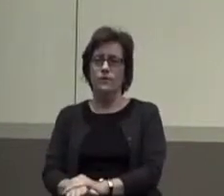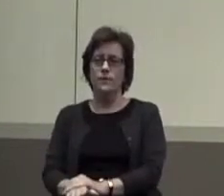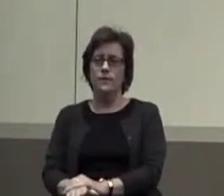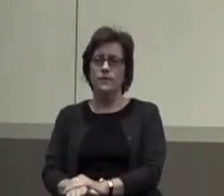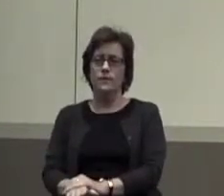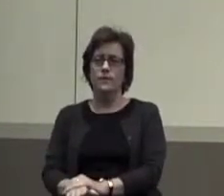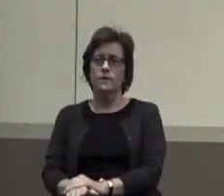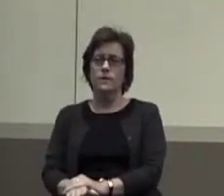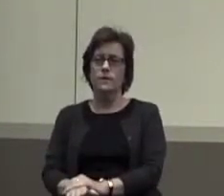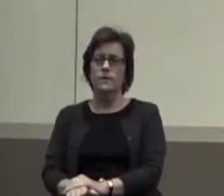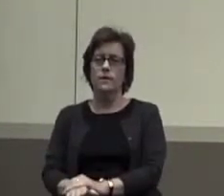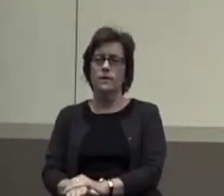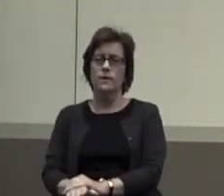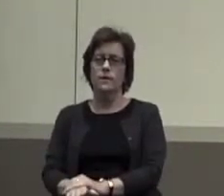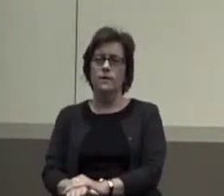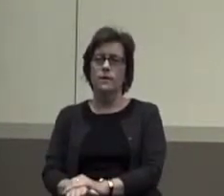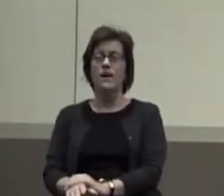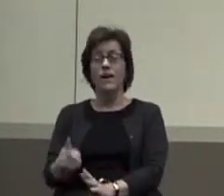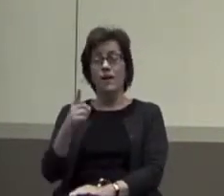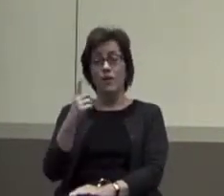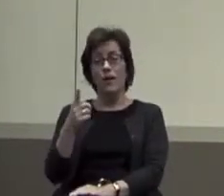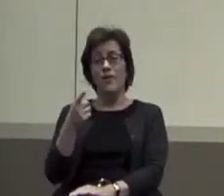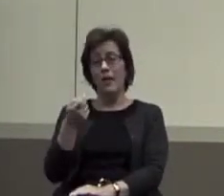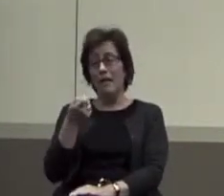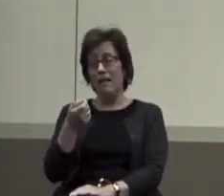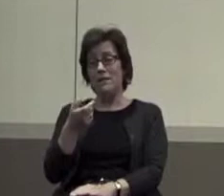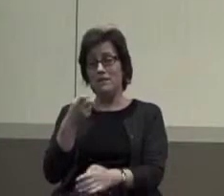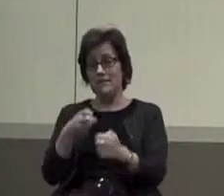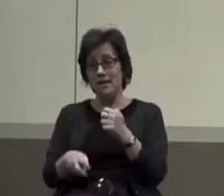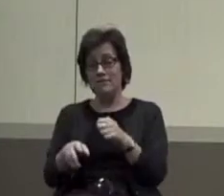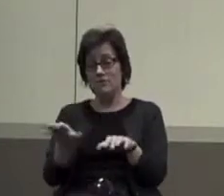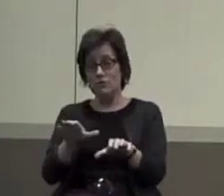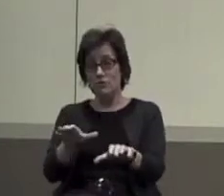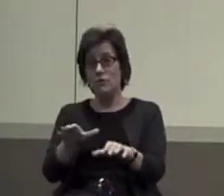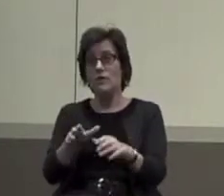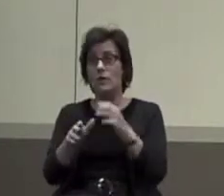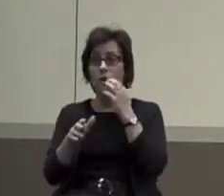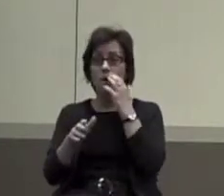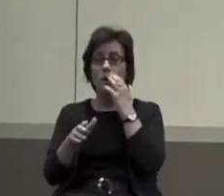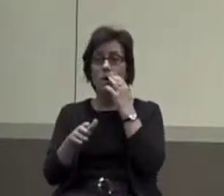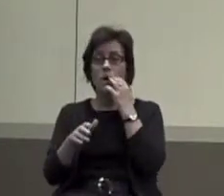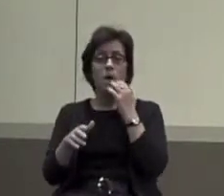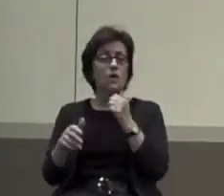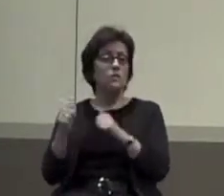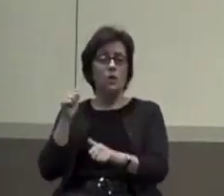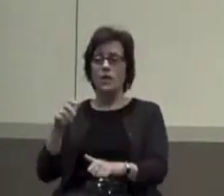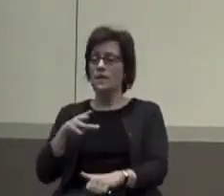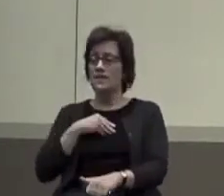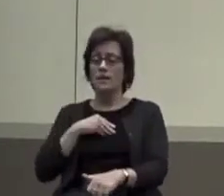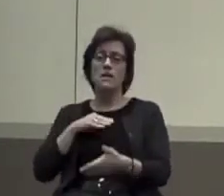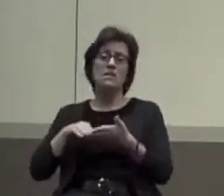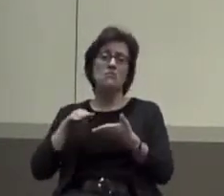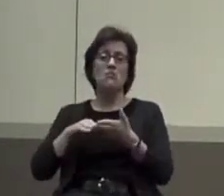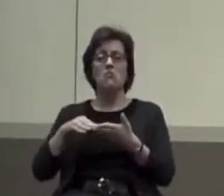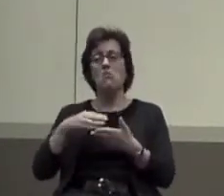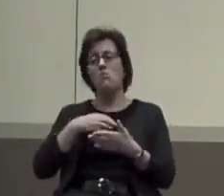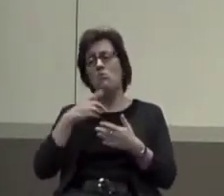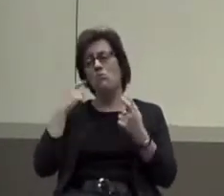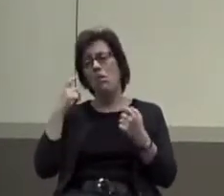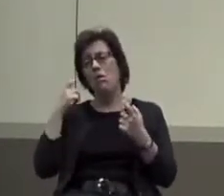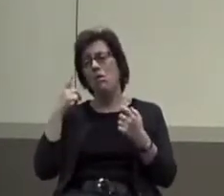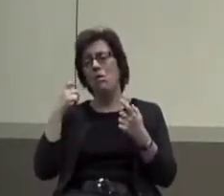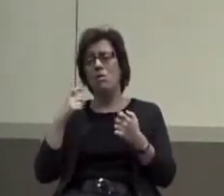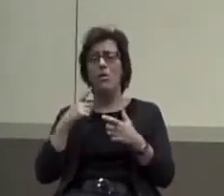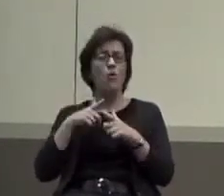One that is kind of hard to do sometimes is not to accept excuses, whining, or bargaining.